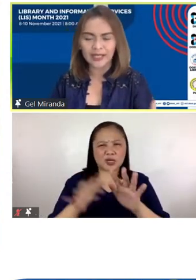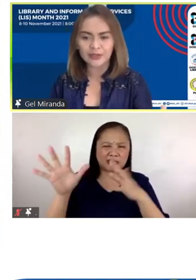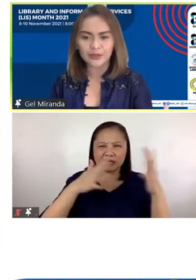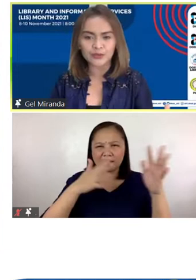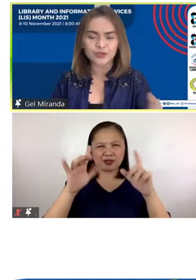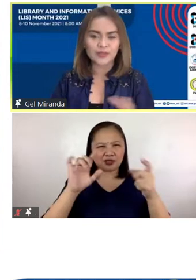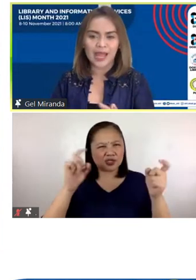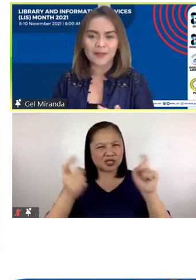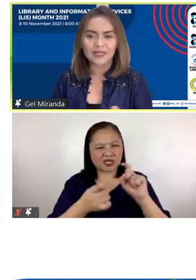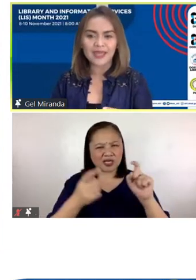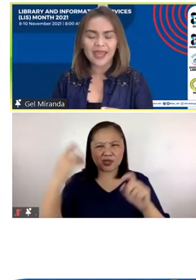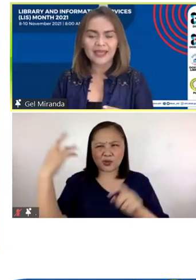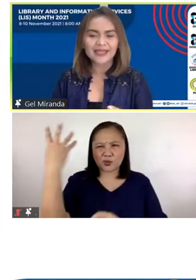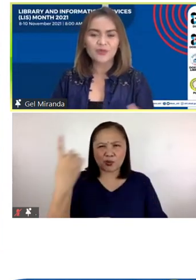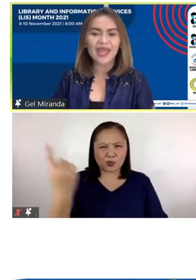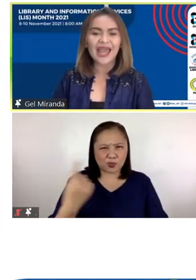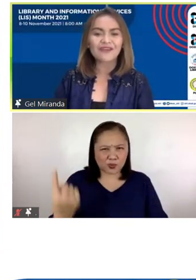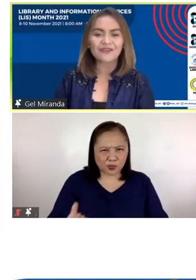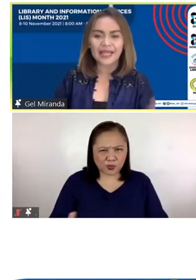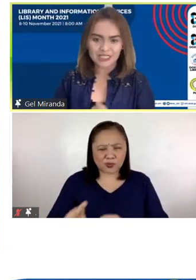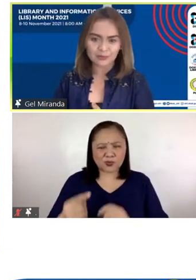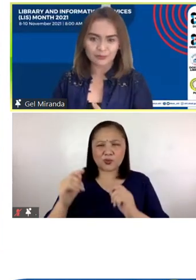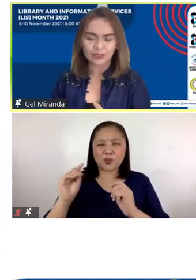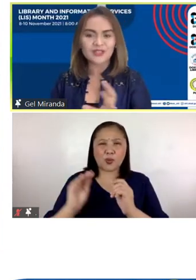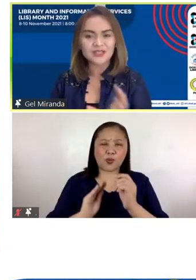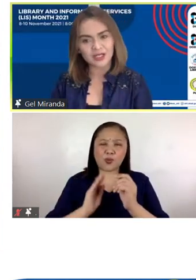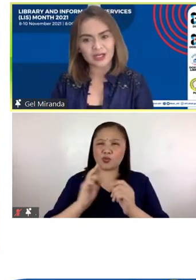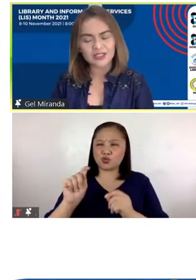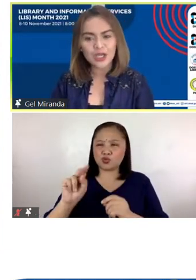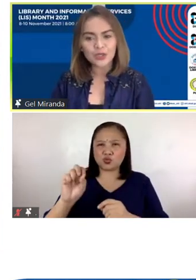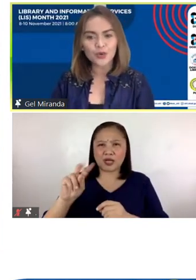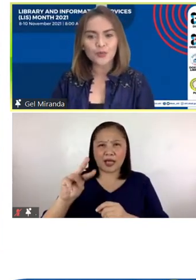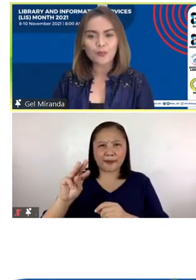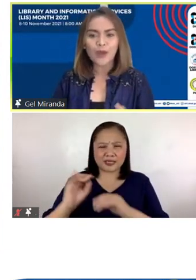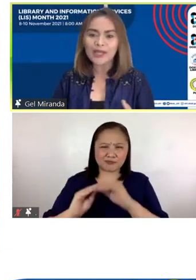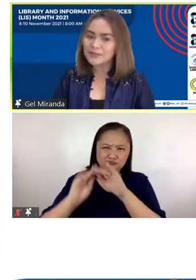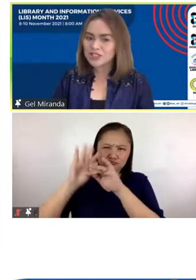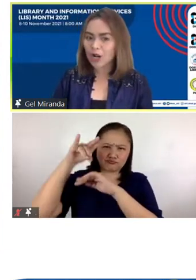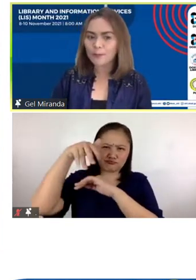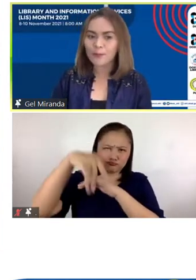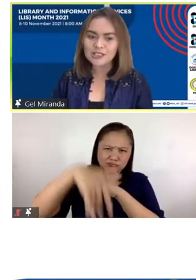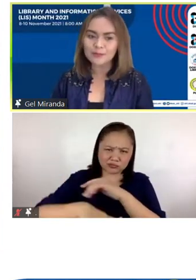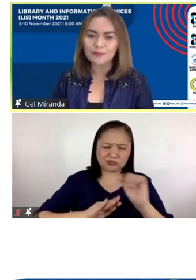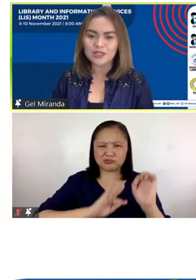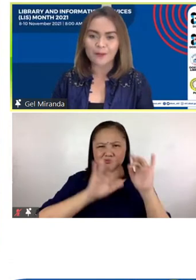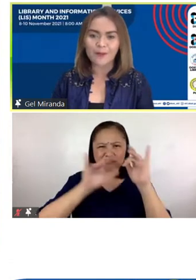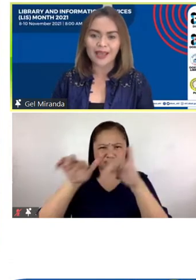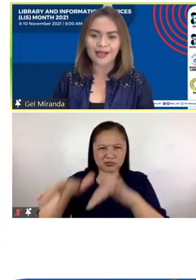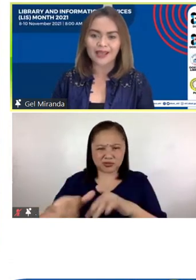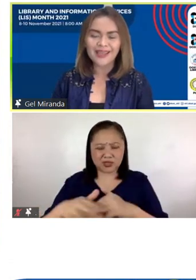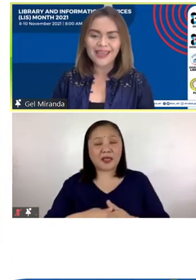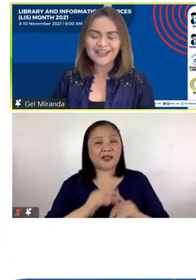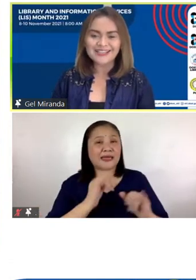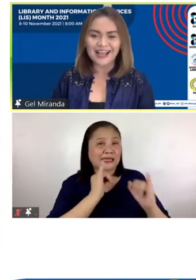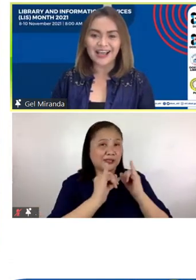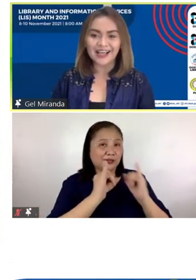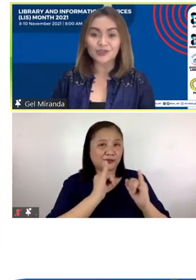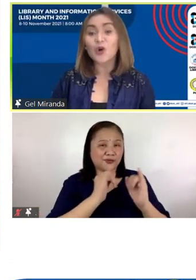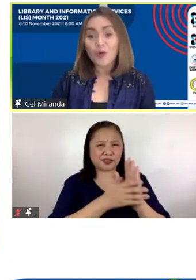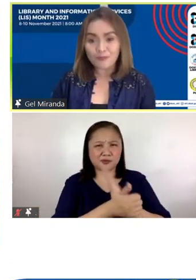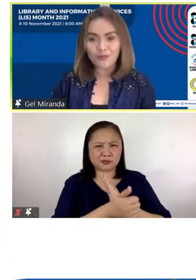or tornado, tsunami. And then we have an expert to discuss kung pwede ba siya or possible ba siya mangyari